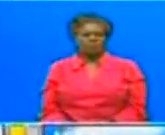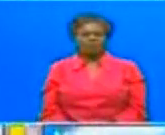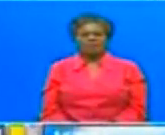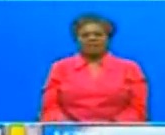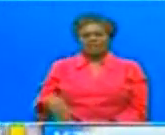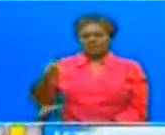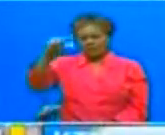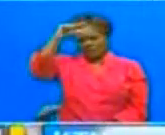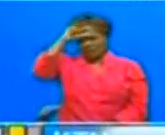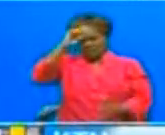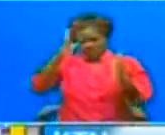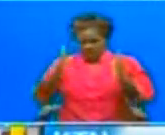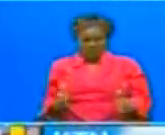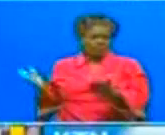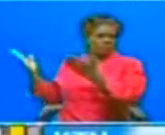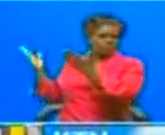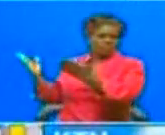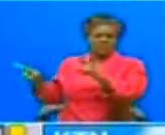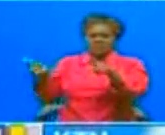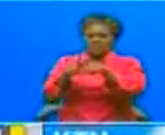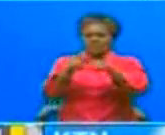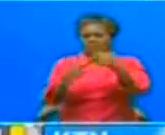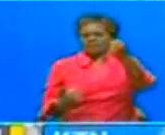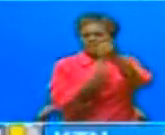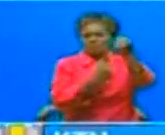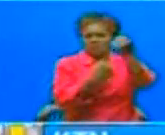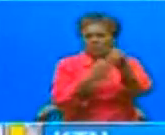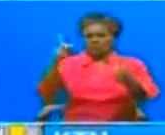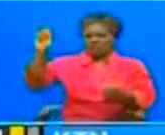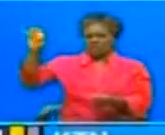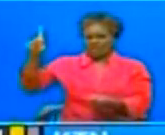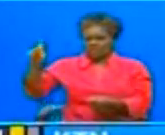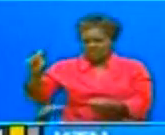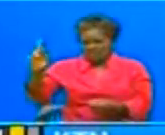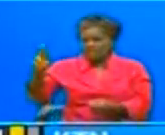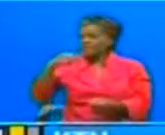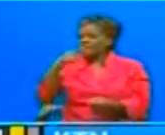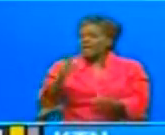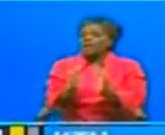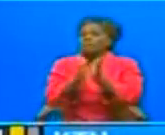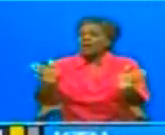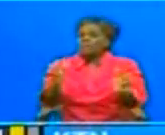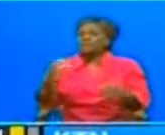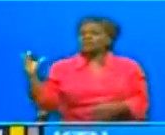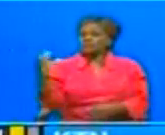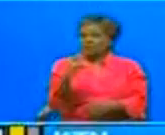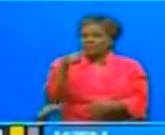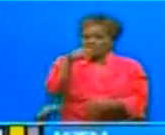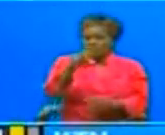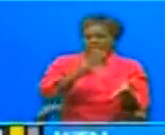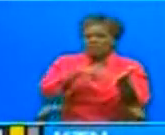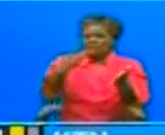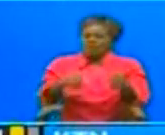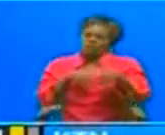Uasin Gishu Governor Jackson Mandago has thrown his weight behind Keter, saying that a number of public servants have gone rogue by failing to